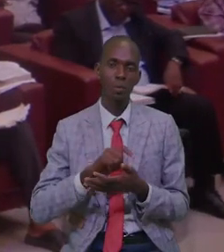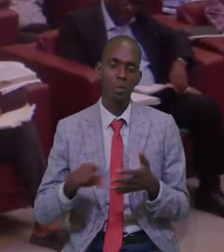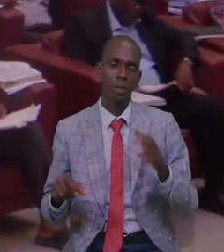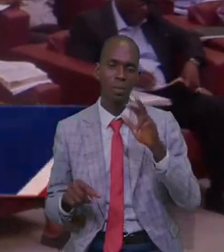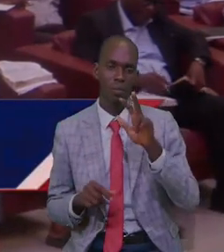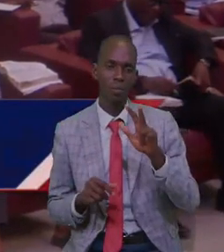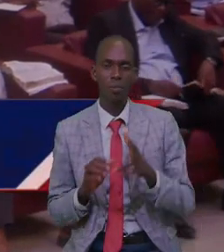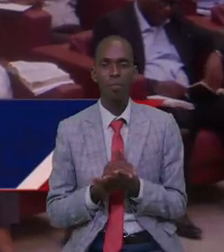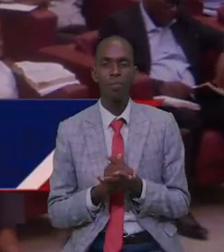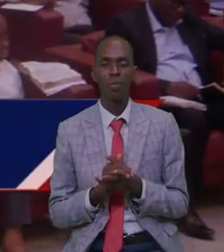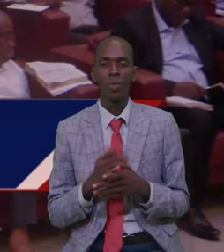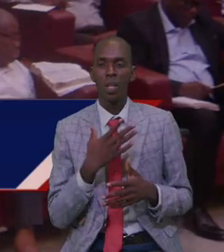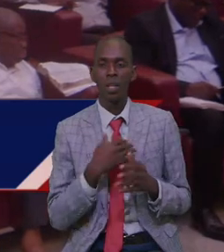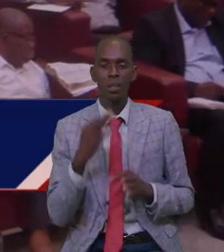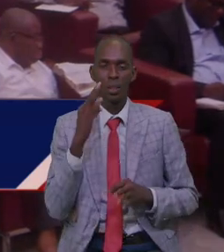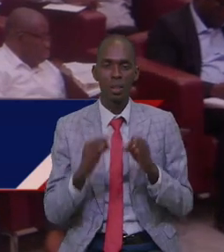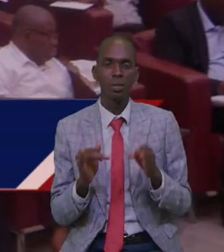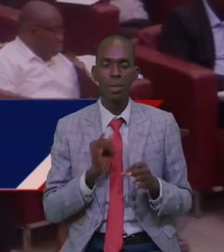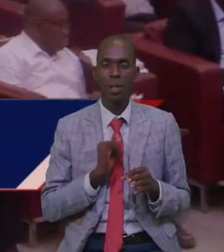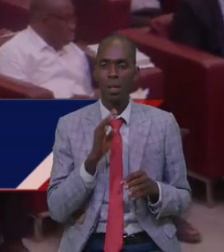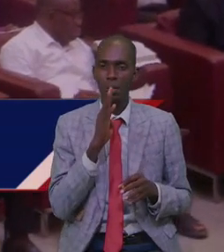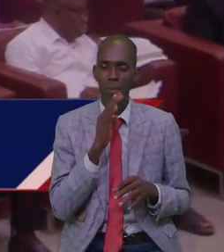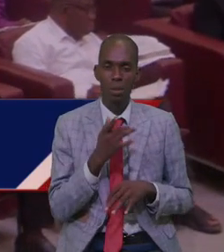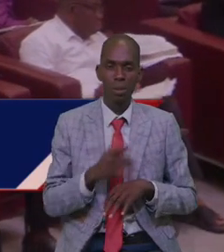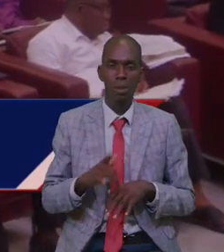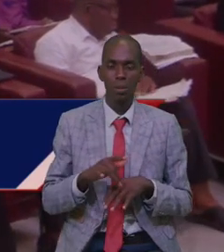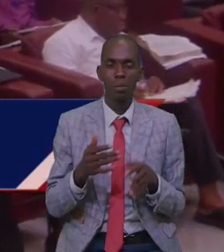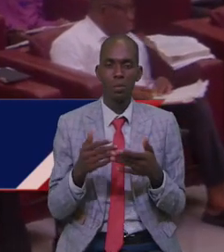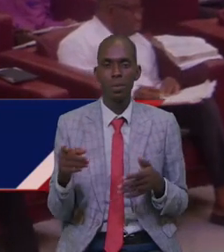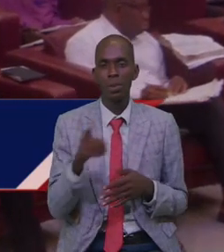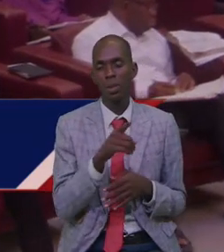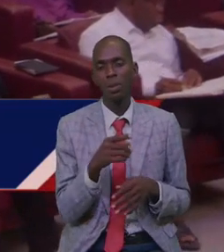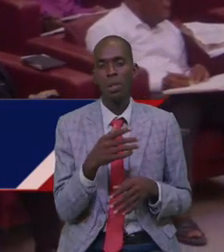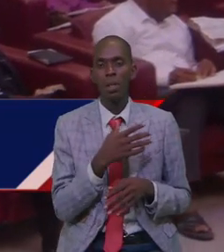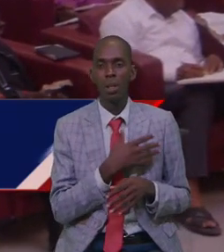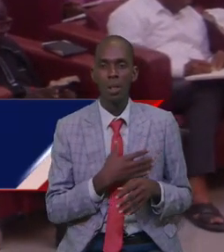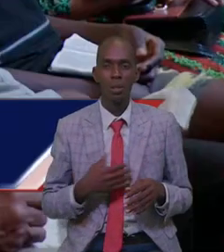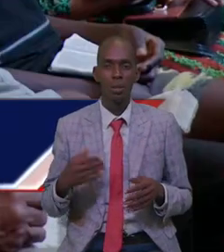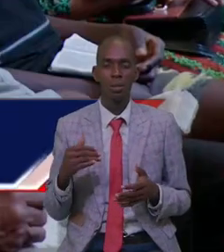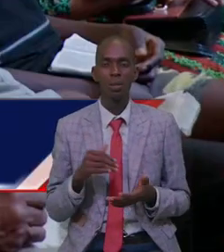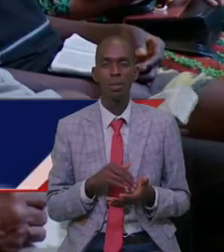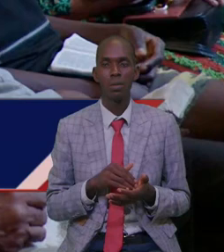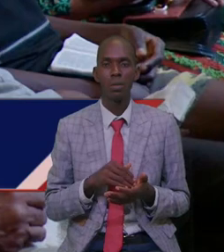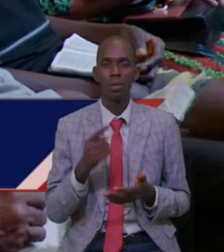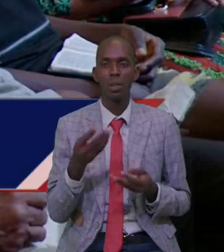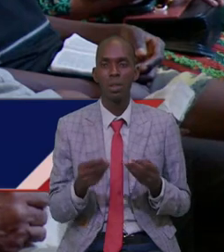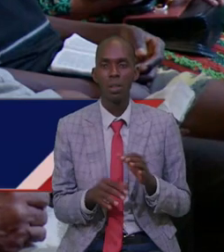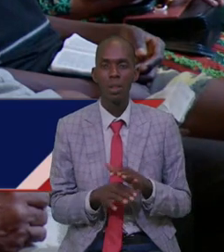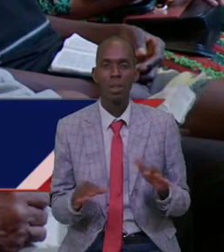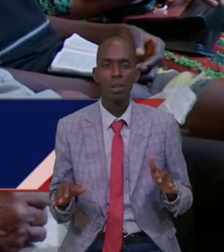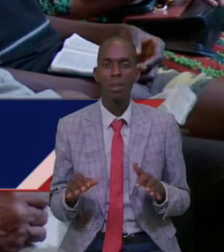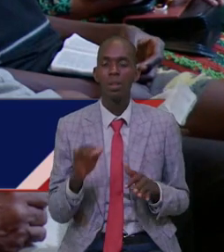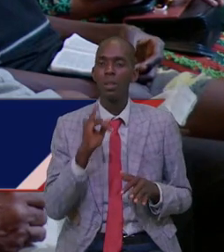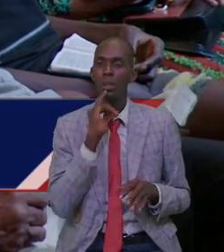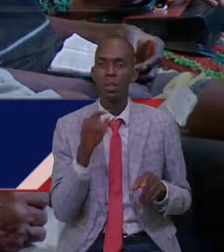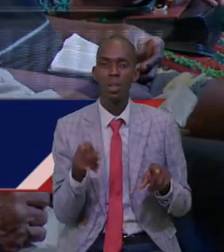a fire devoureth before them, and behind them a flame burneth. The land is at the